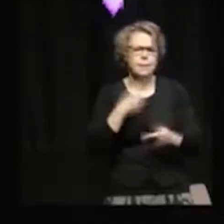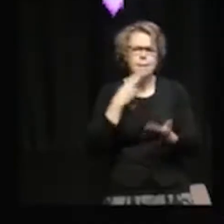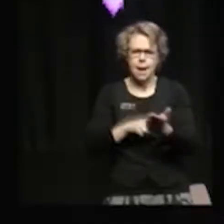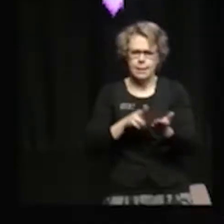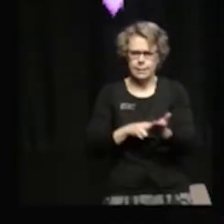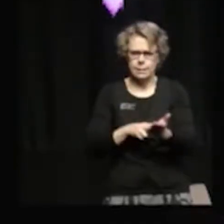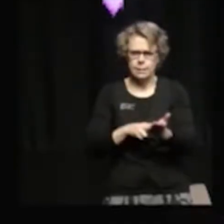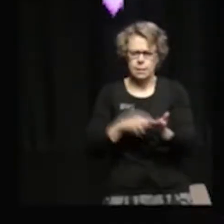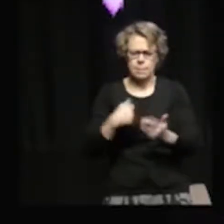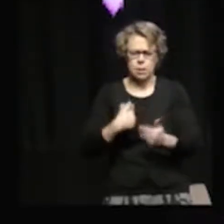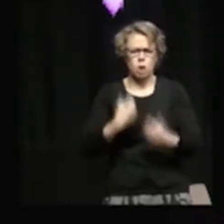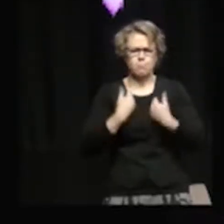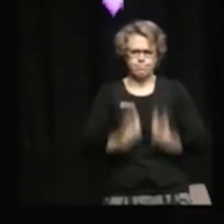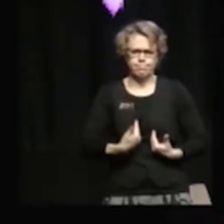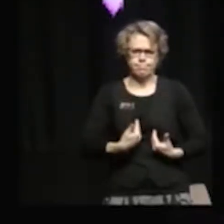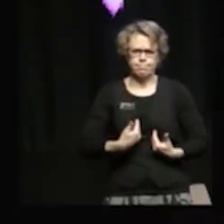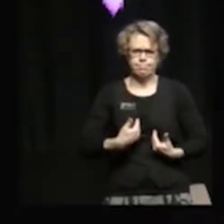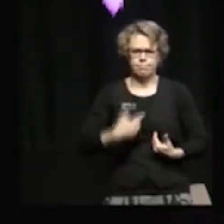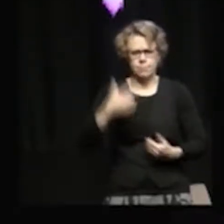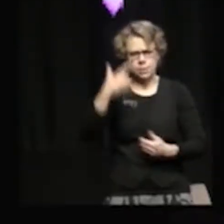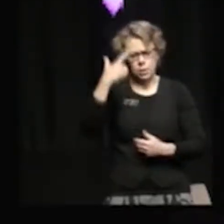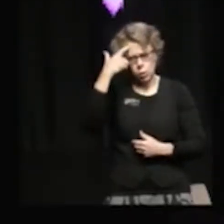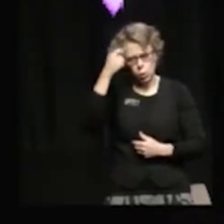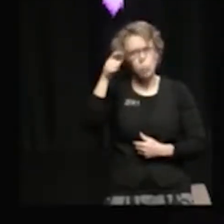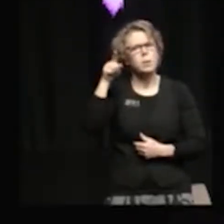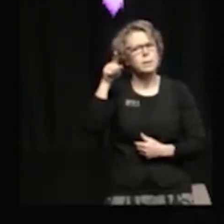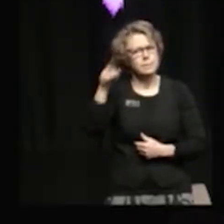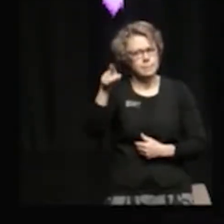And I personally believe that he won.